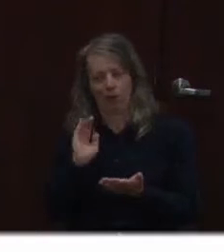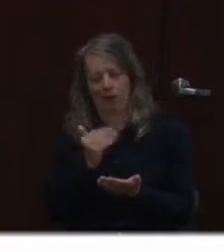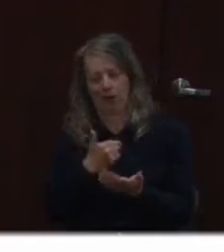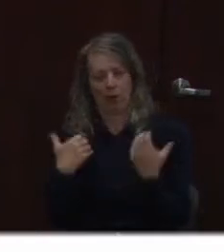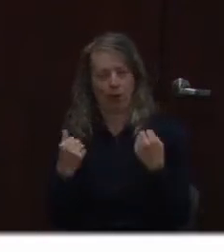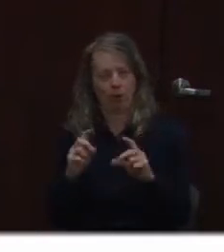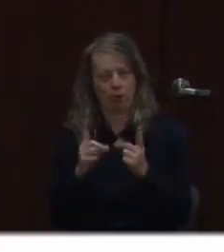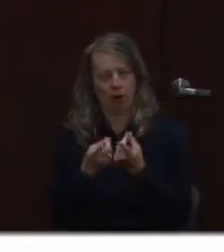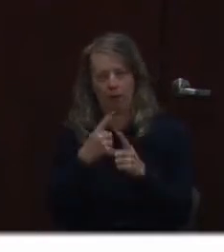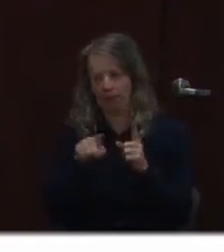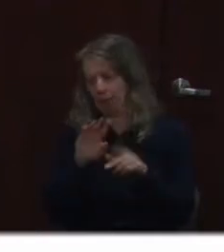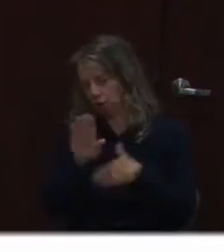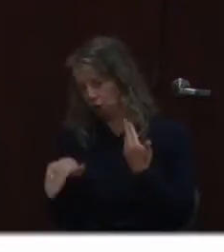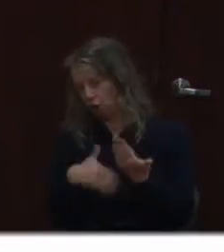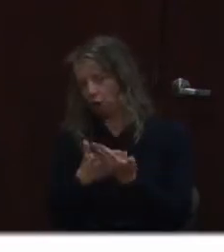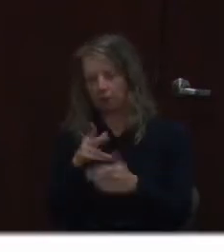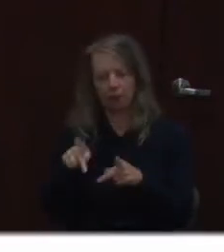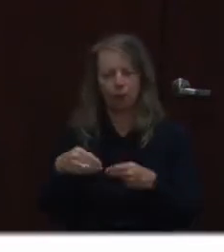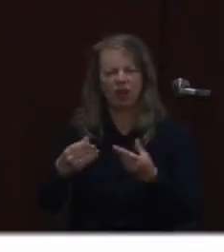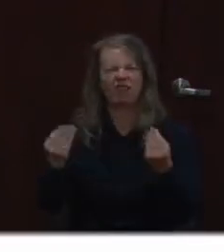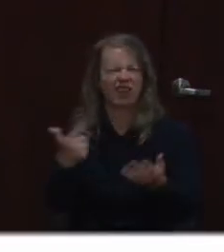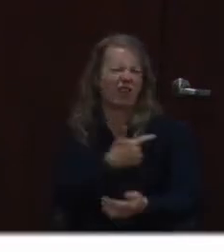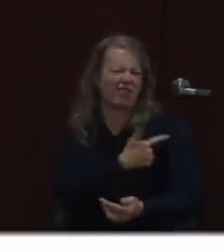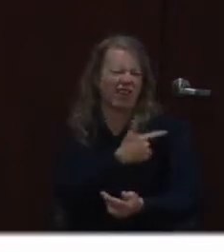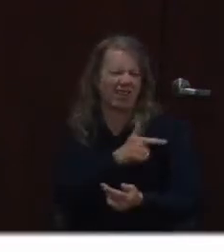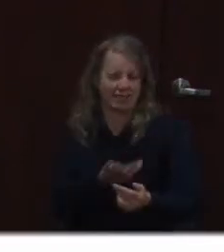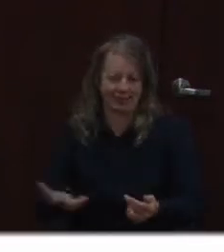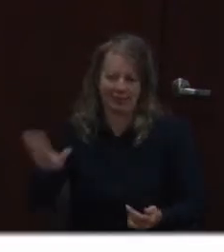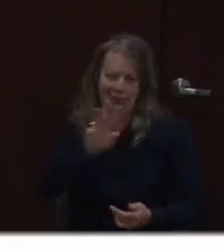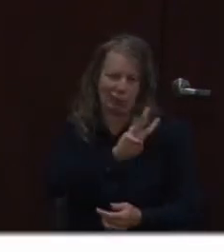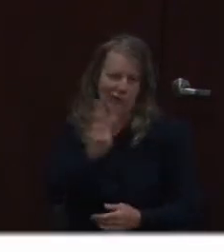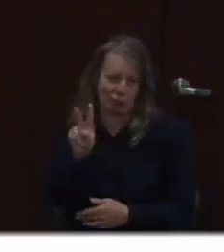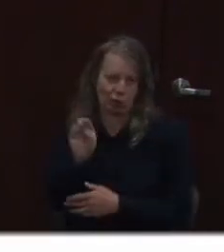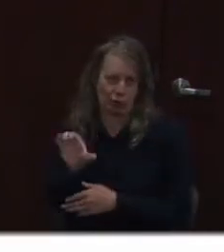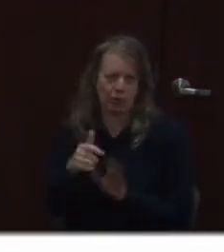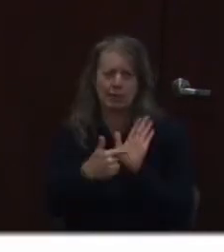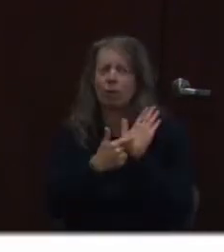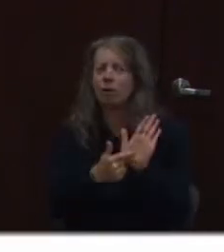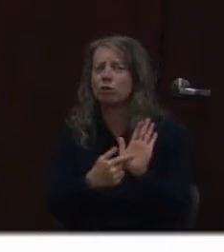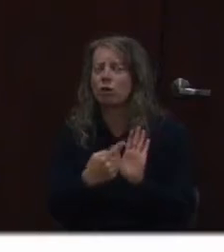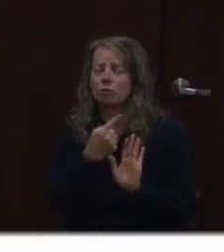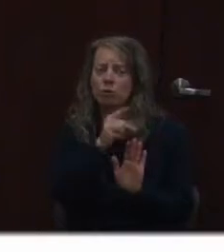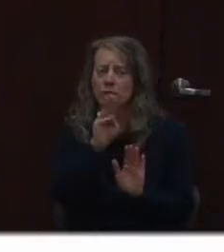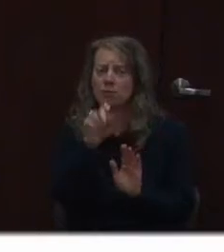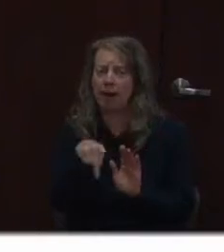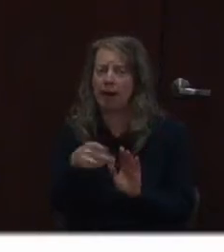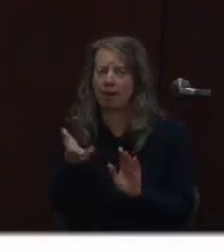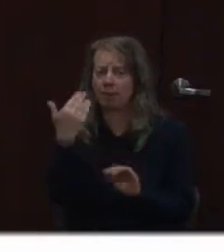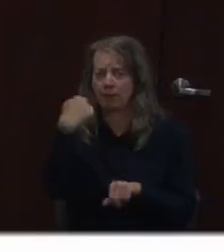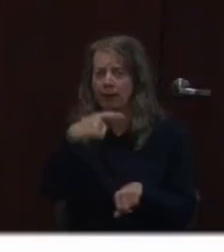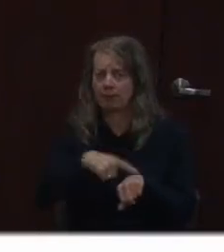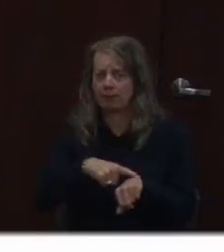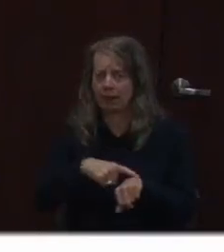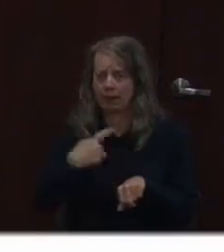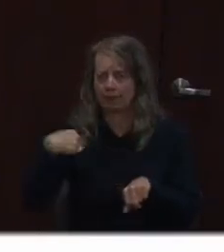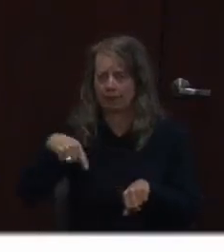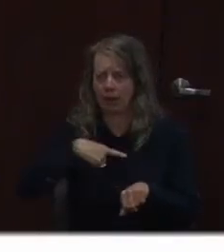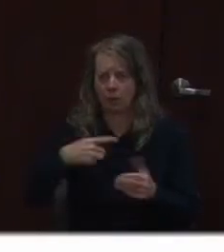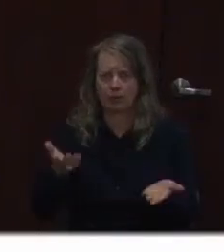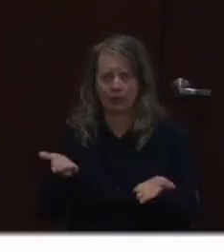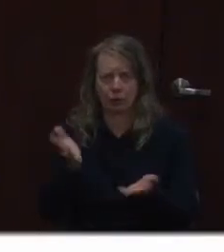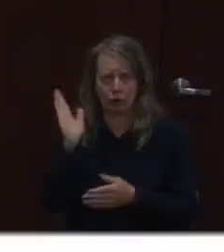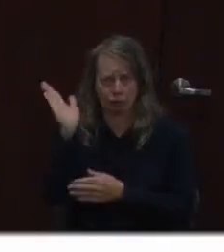vaccine providers within our region. I showed you all this the last time I was with you. The national map shows